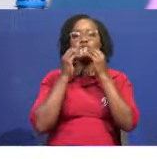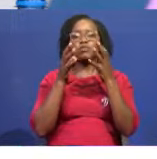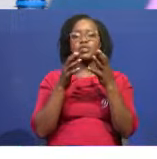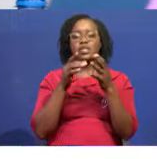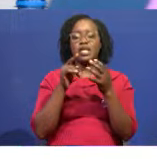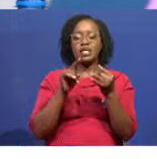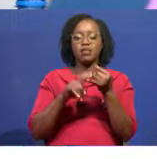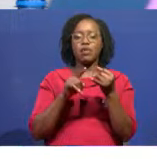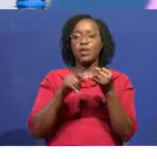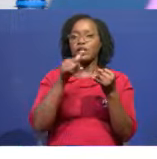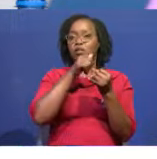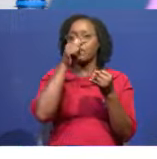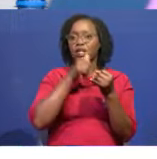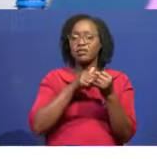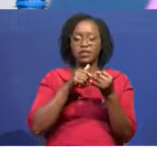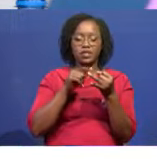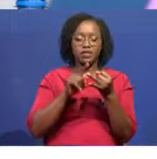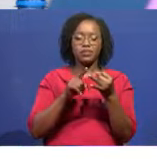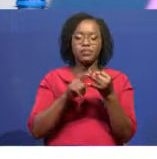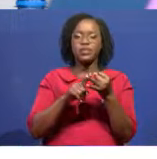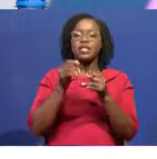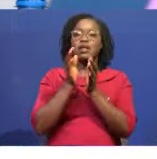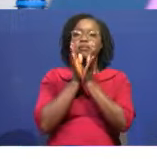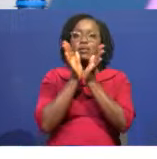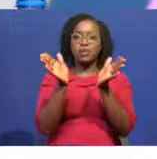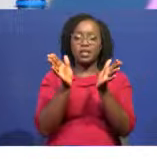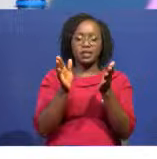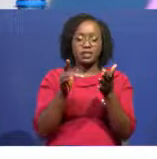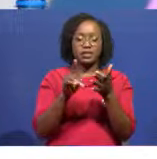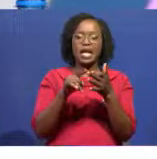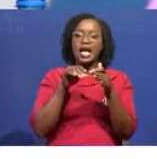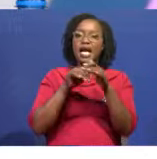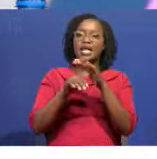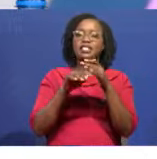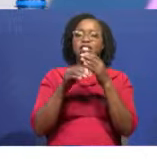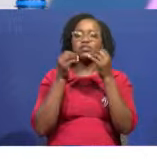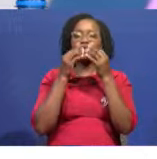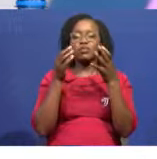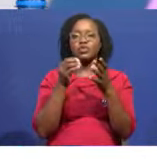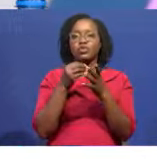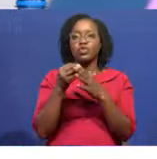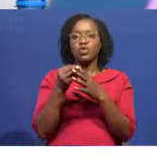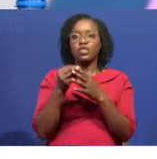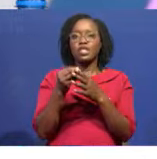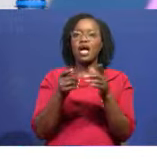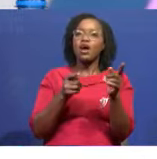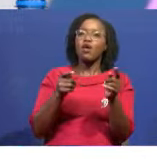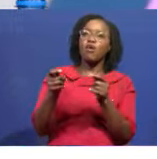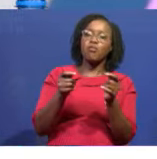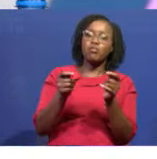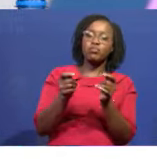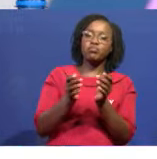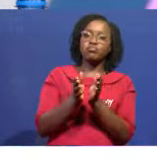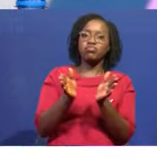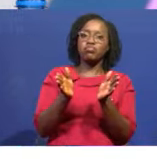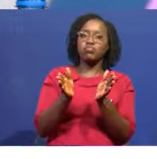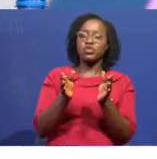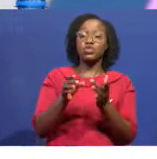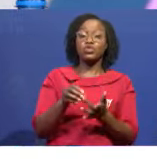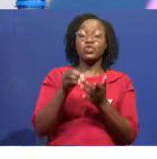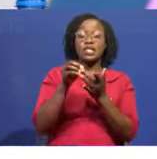have the private institutions and we have the public institutions. So access to information, or rather the Ombudsman, is a very unique